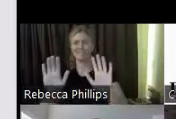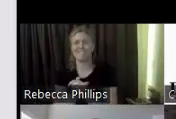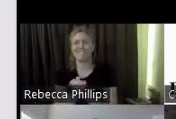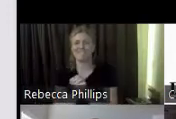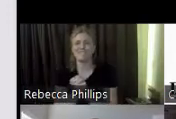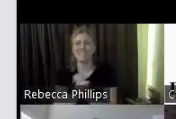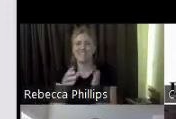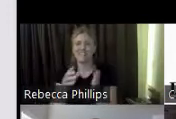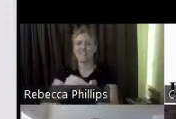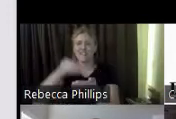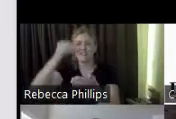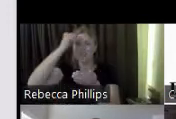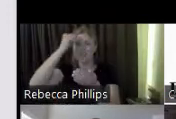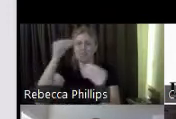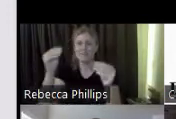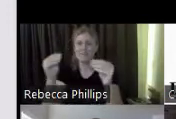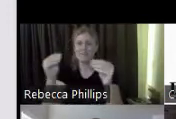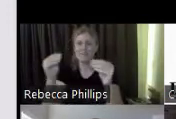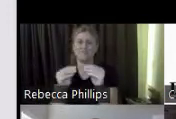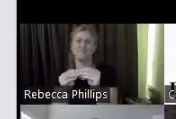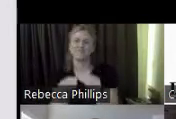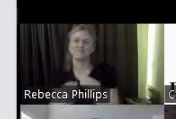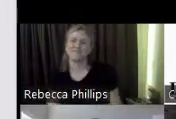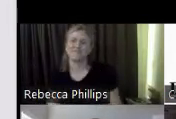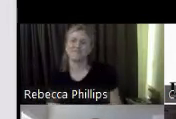Wonderful. Thank you. Thank you for learning more.